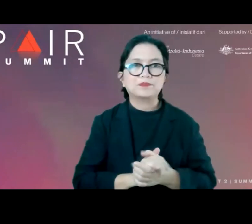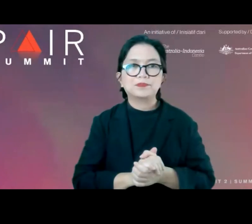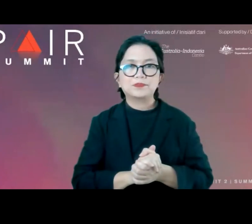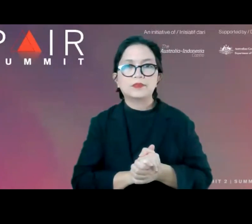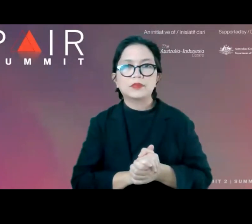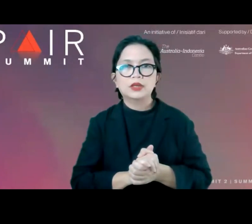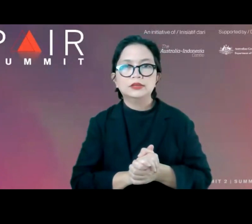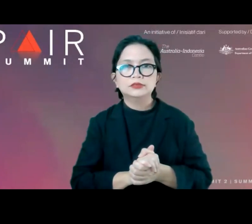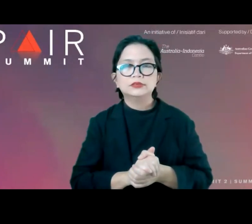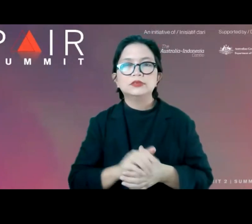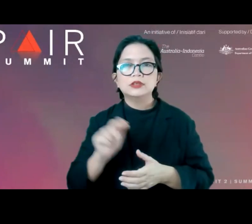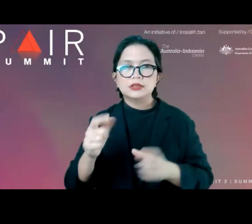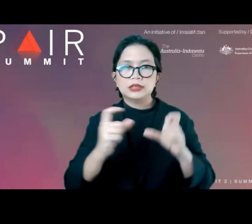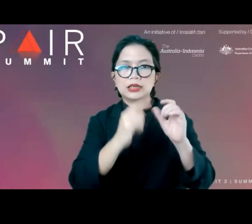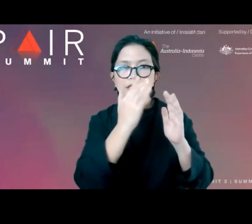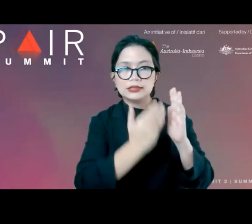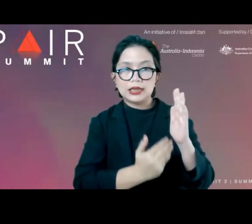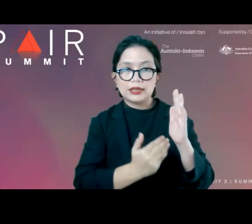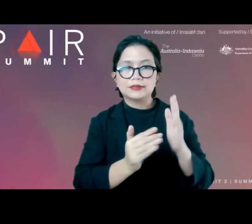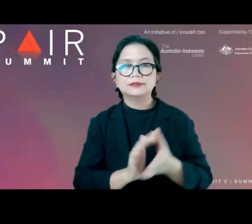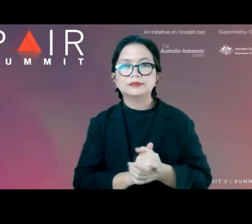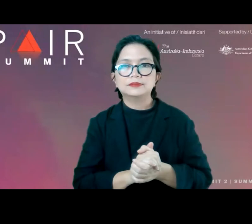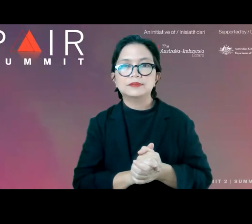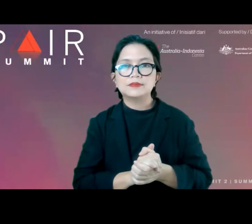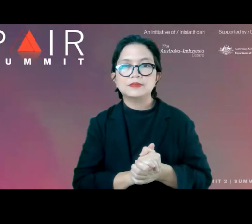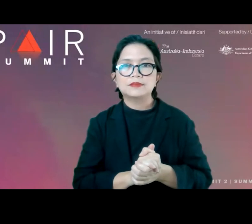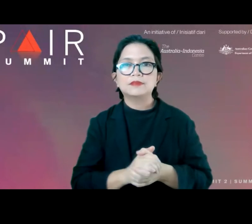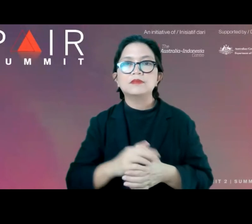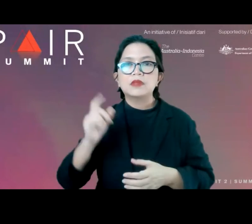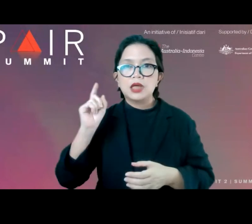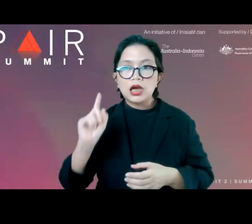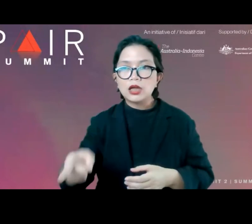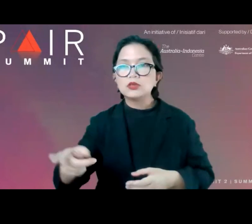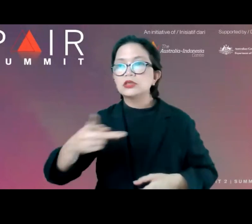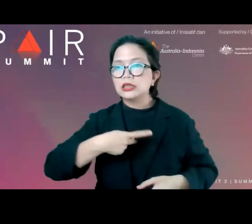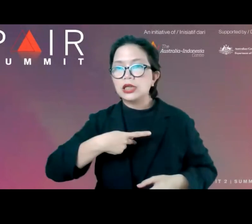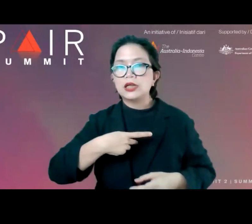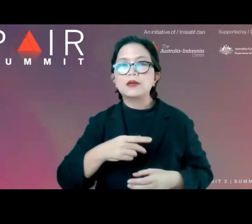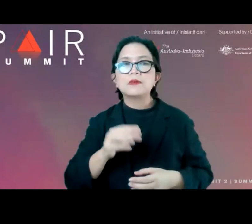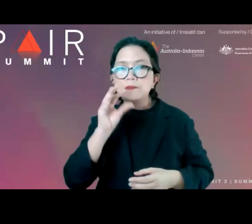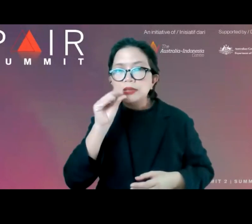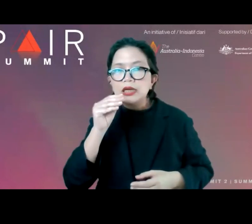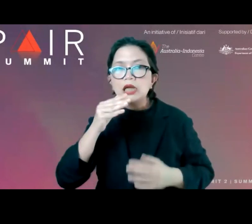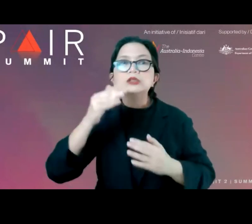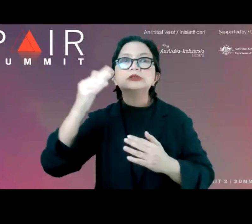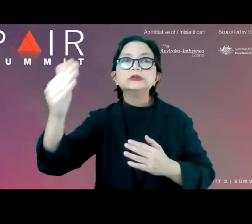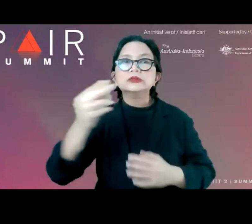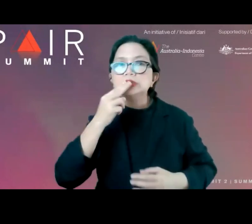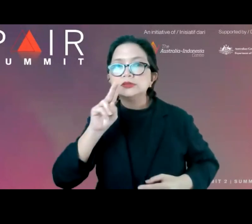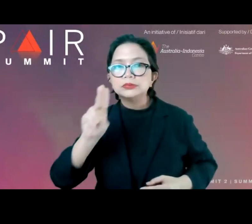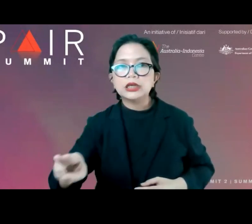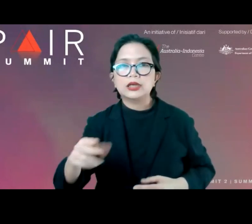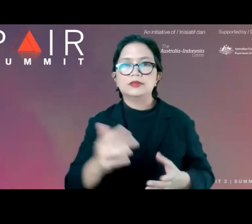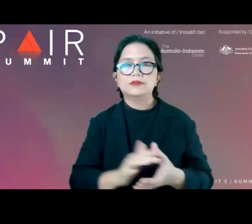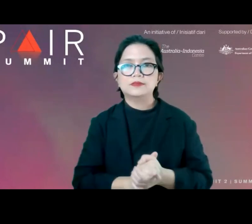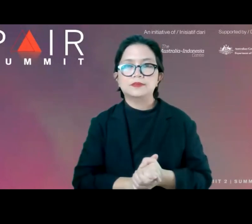We heard about trust, for example. I think there are also important management issues